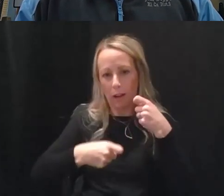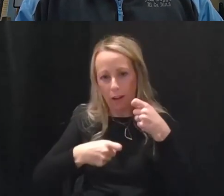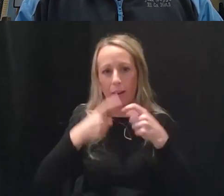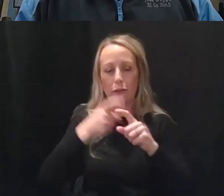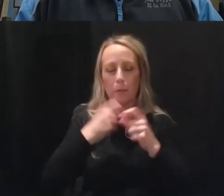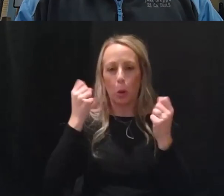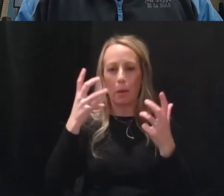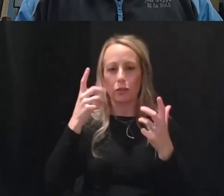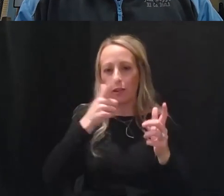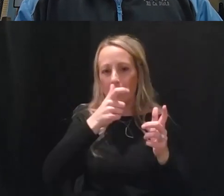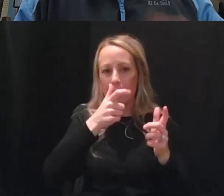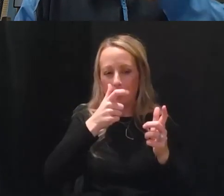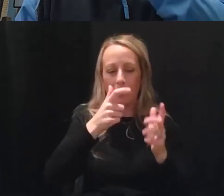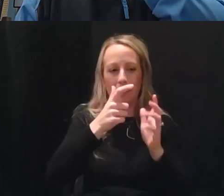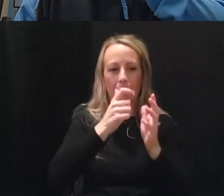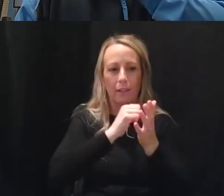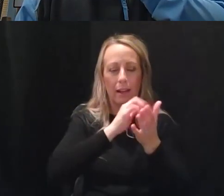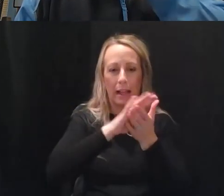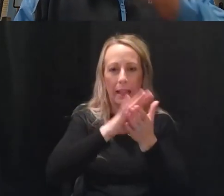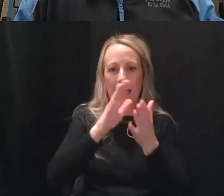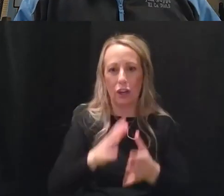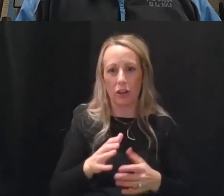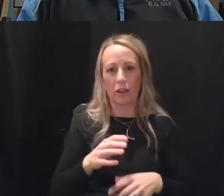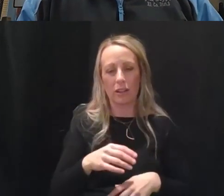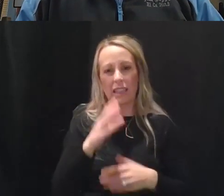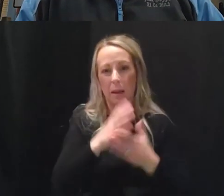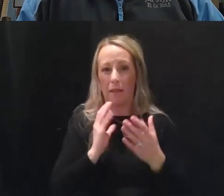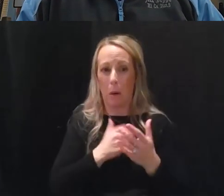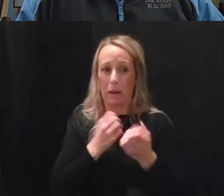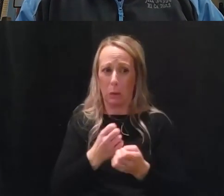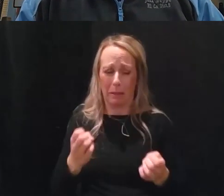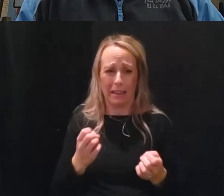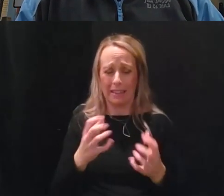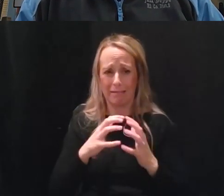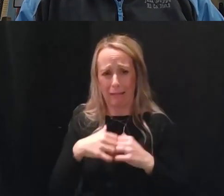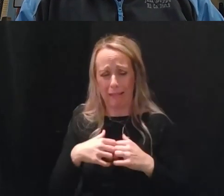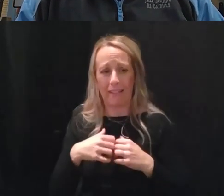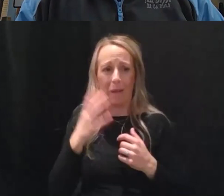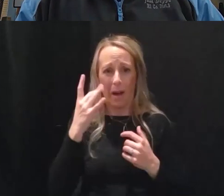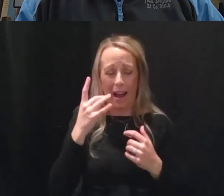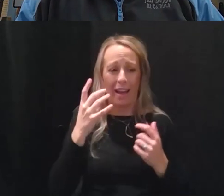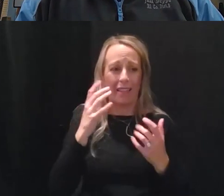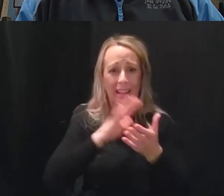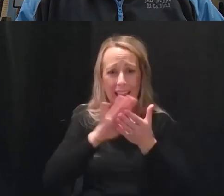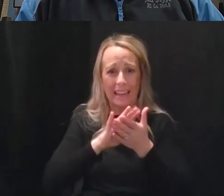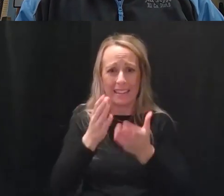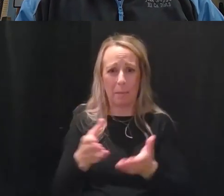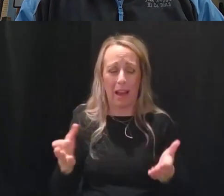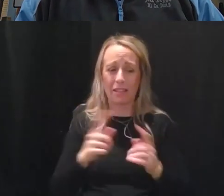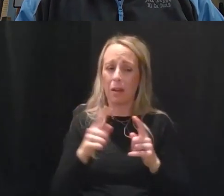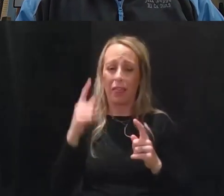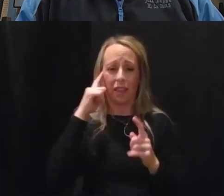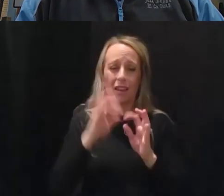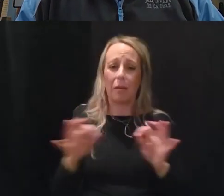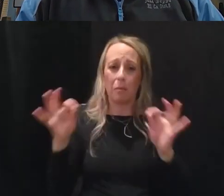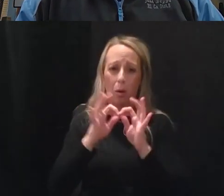cleaner on them. So it's beginning to take a toll on some of our equipment, but we want to make sure that we remain safe and we keep donors and staff